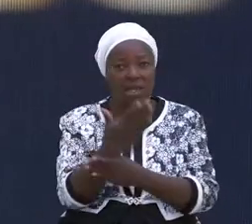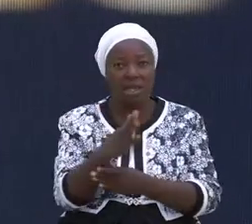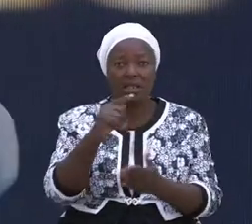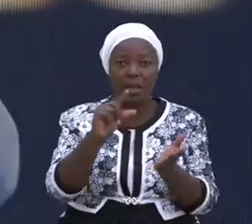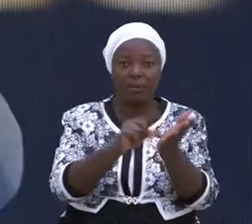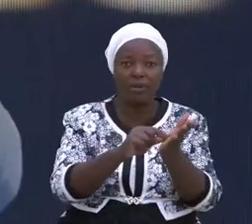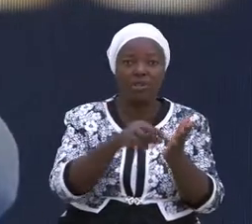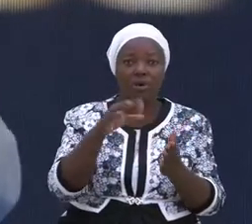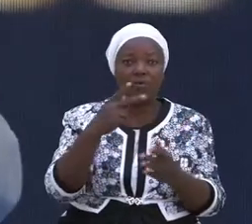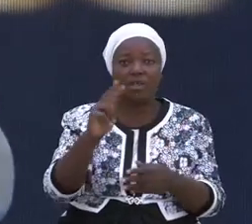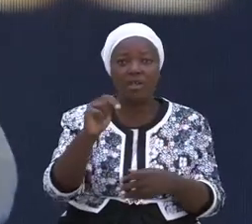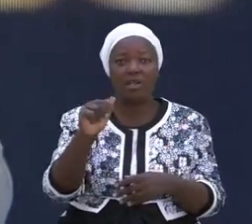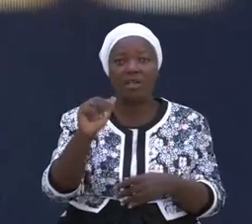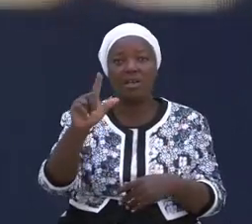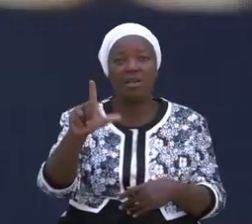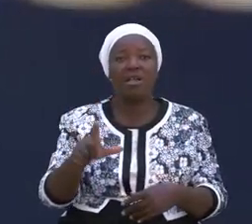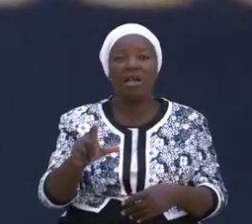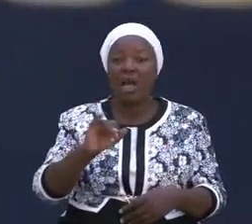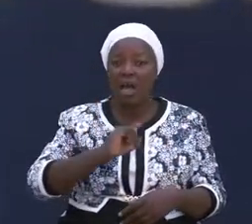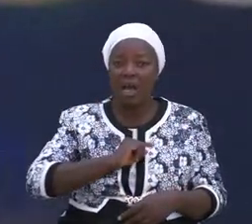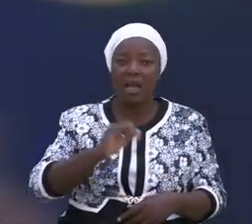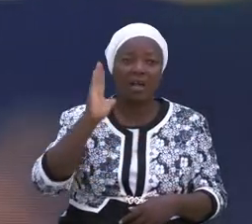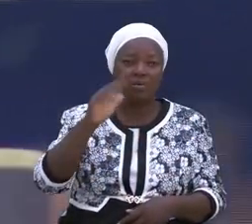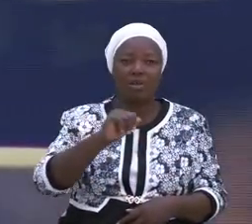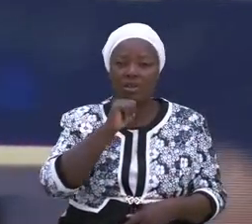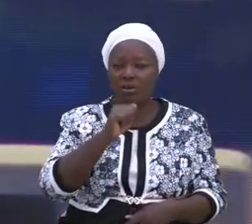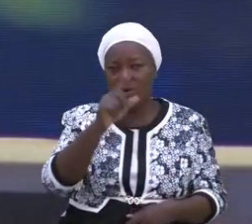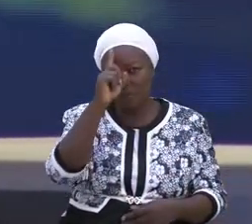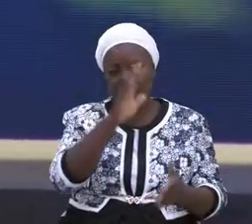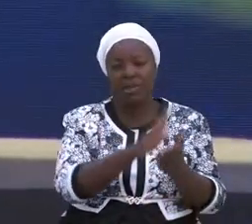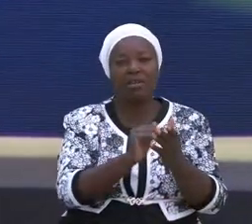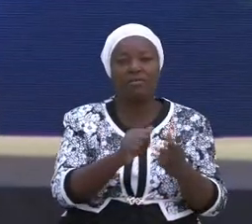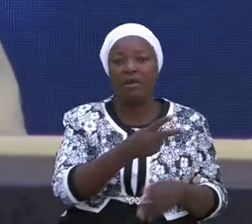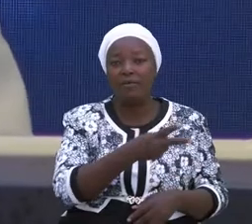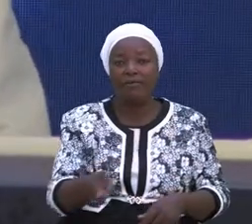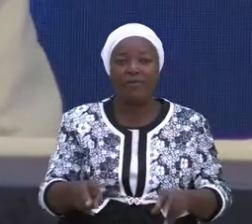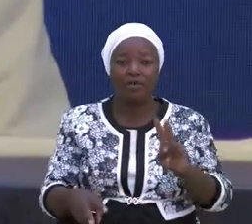nails, I will not believe. Verse 26.